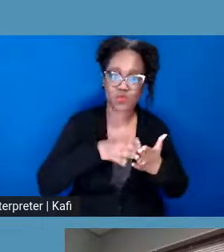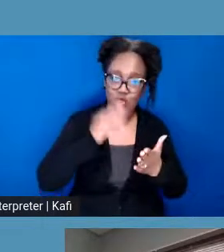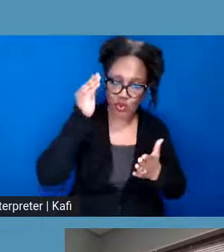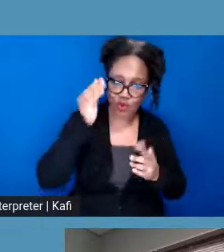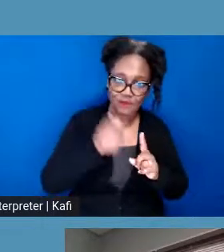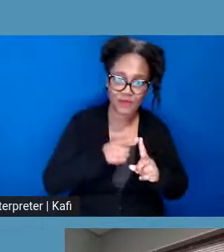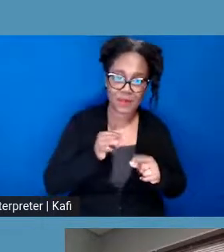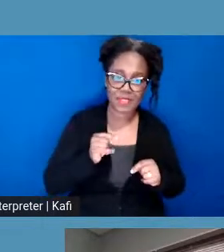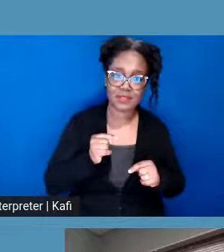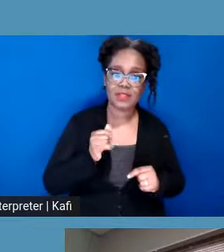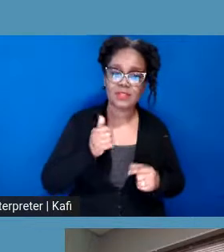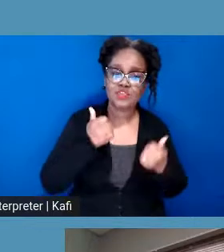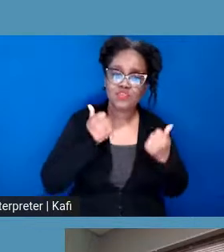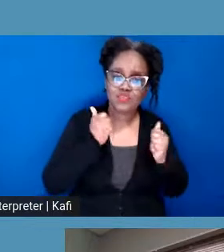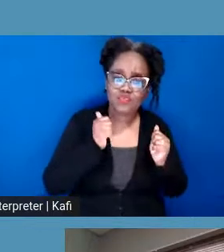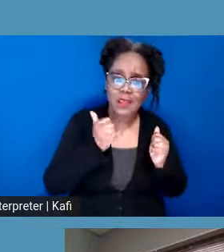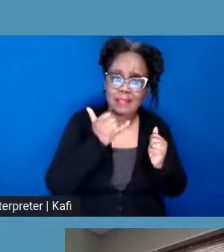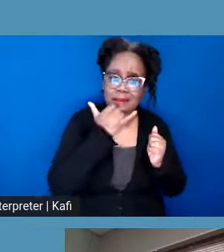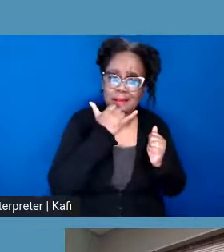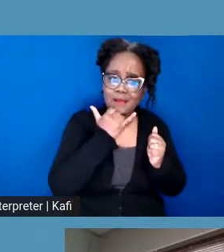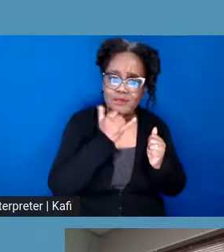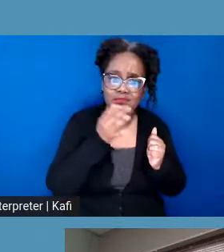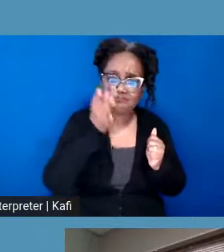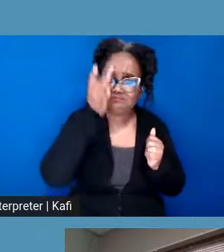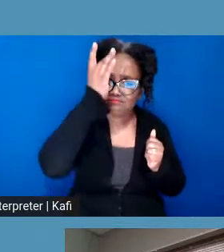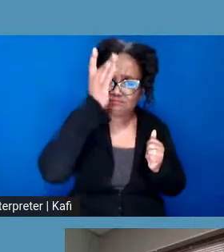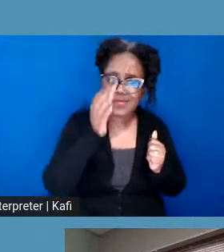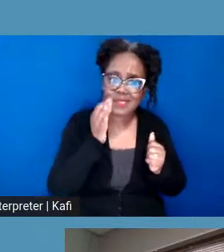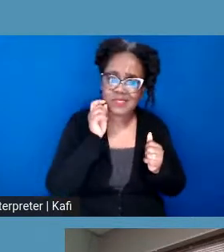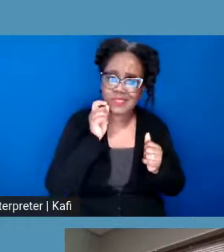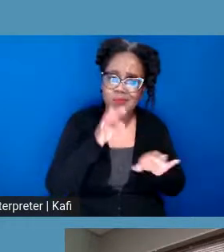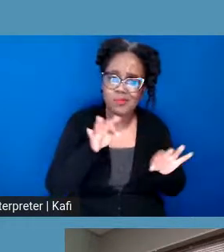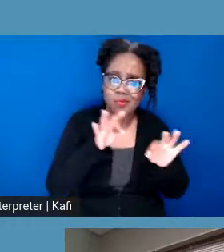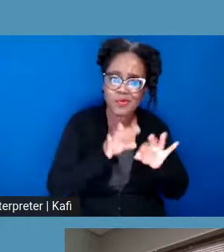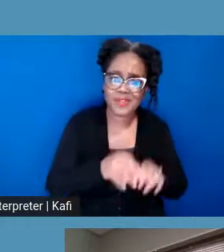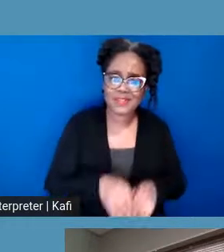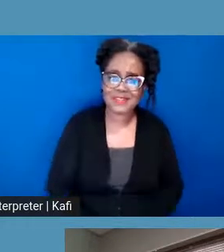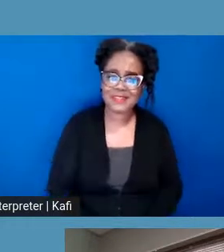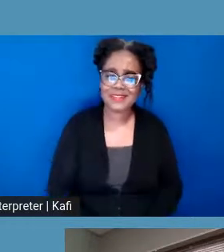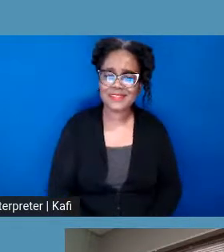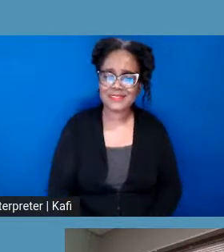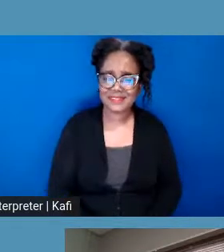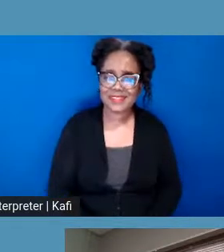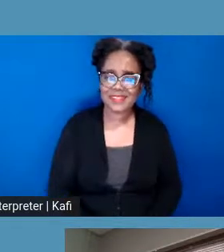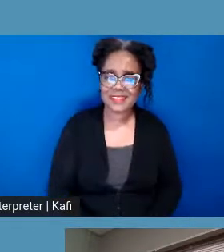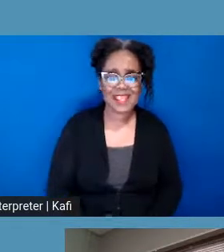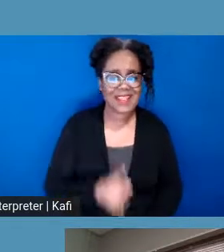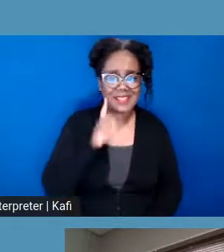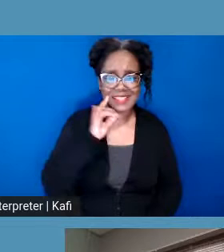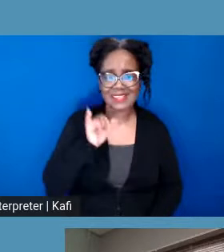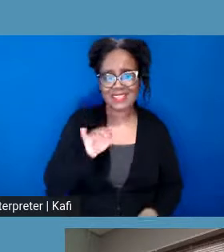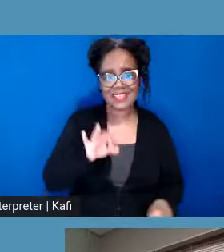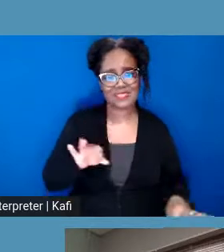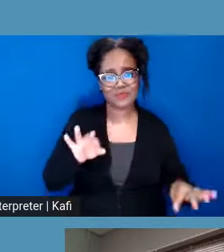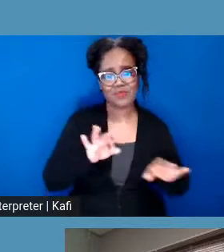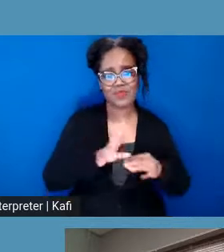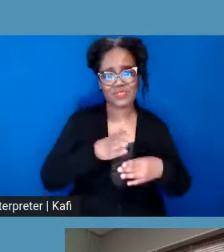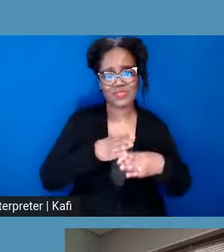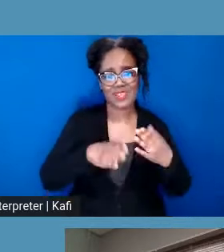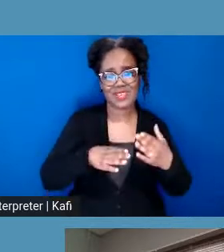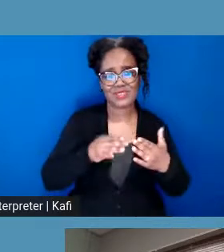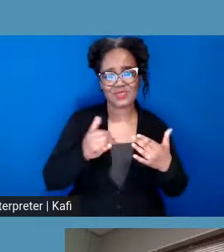of your presentation, Carolyne and Taylor. And I think that's important as we go into these projects. And I think that's a great note to end on for